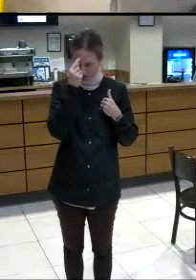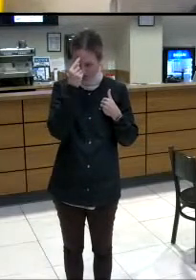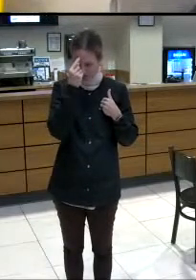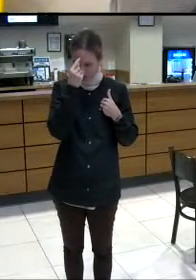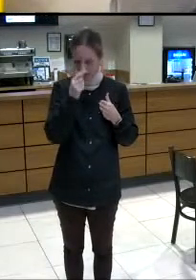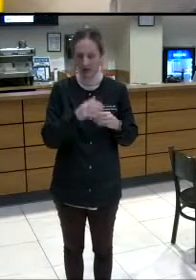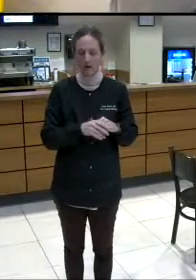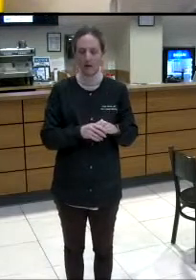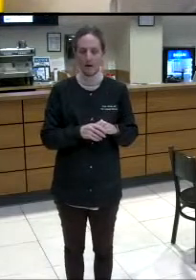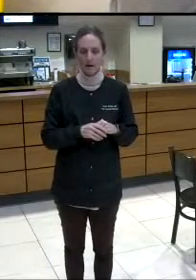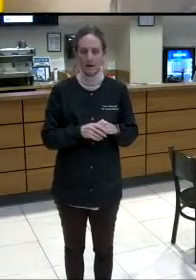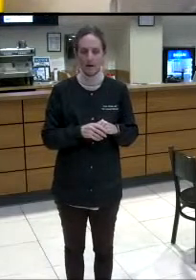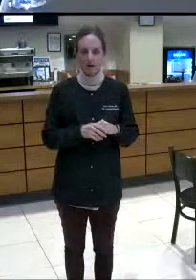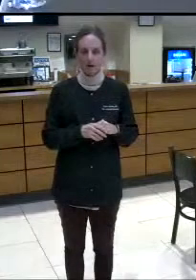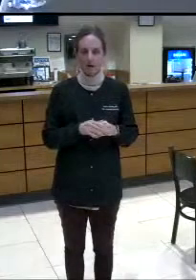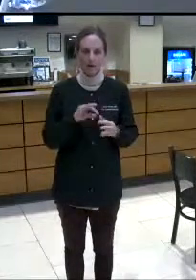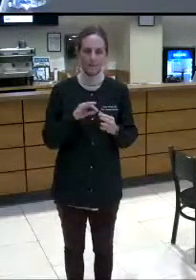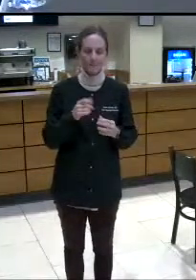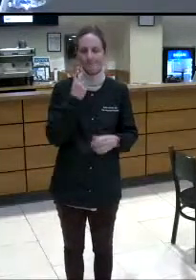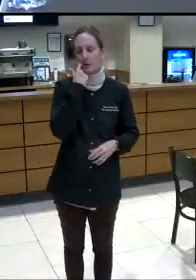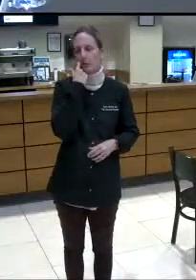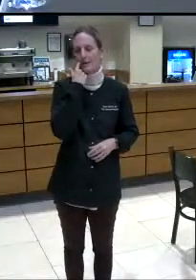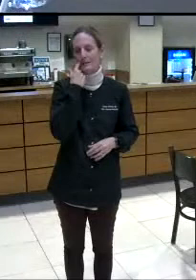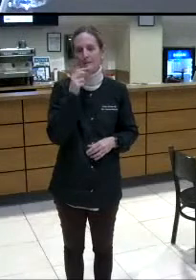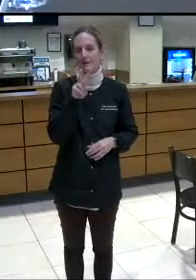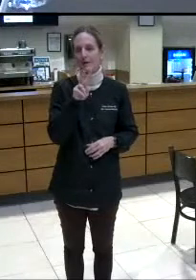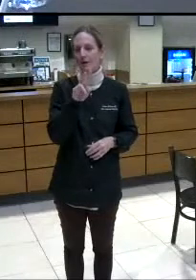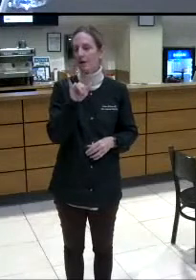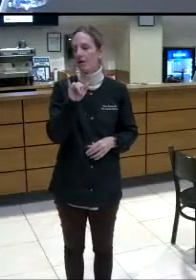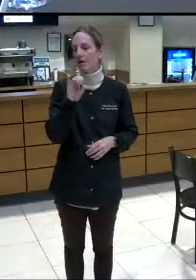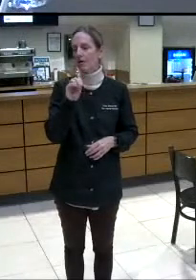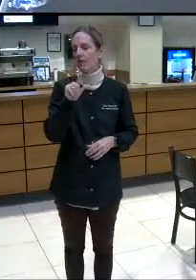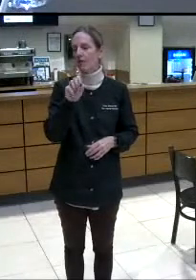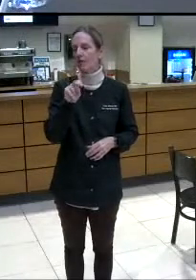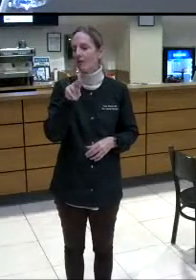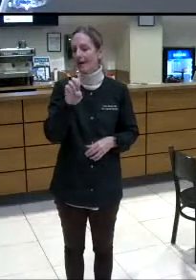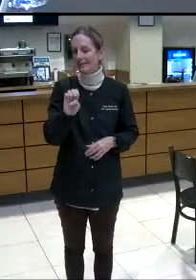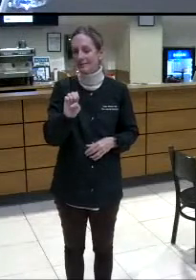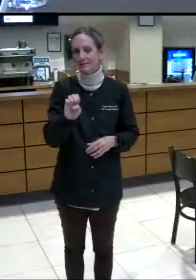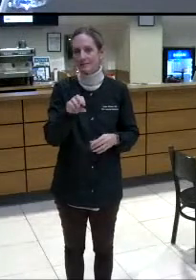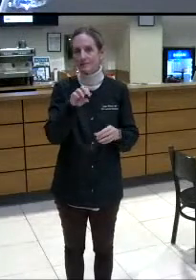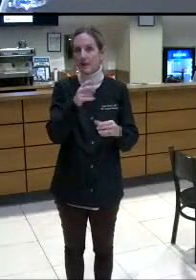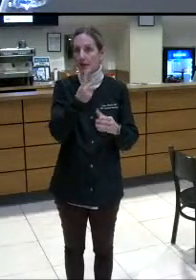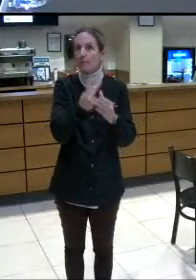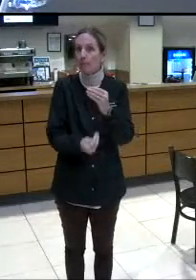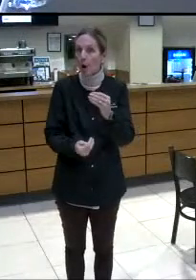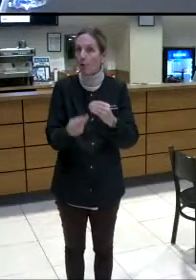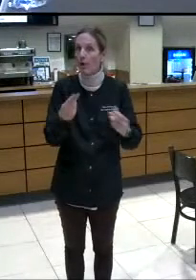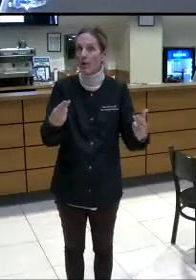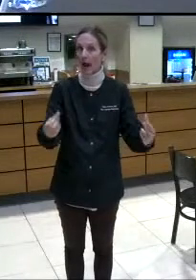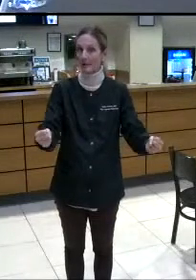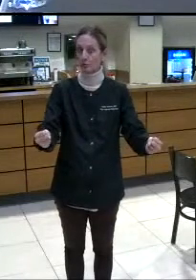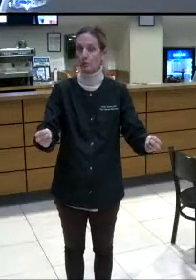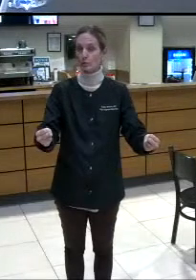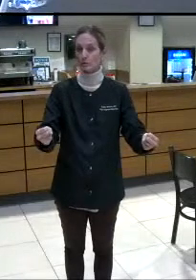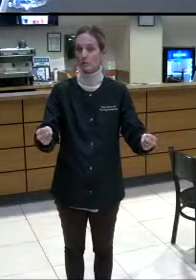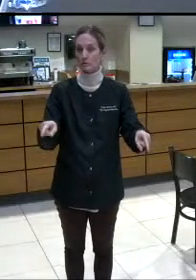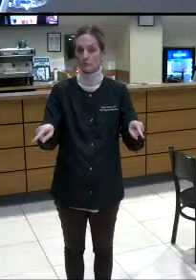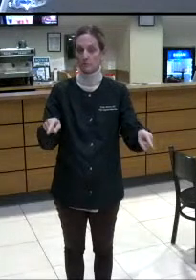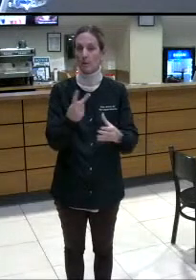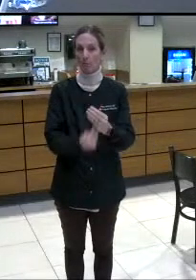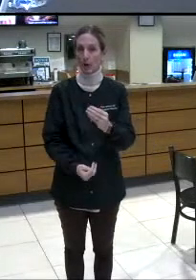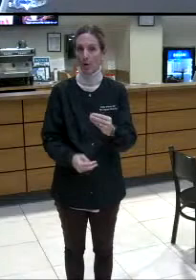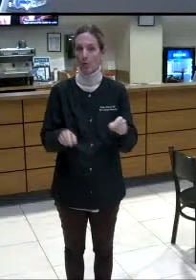regarding recent violence in both of the high schools. And one of the